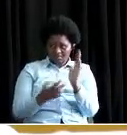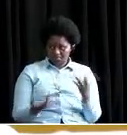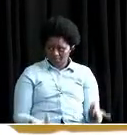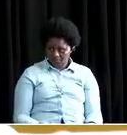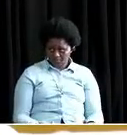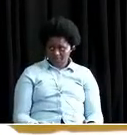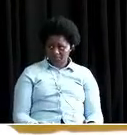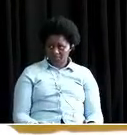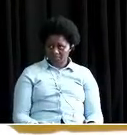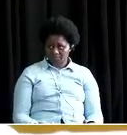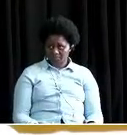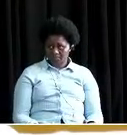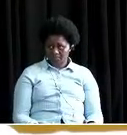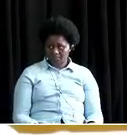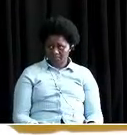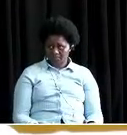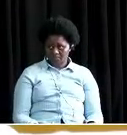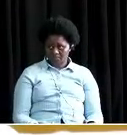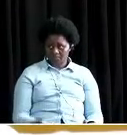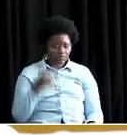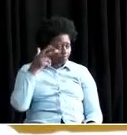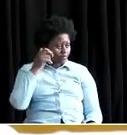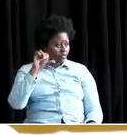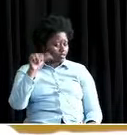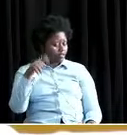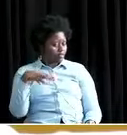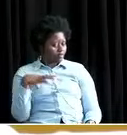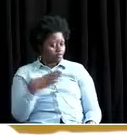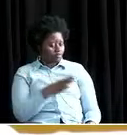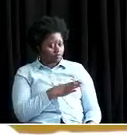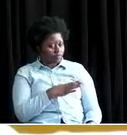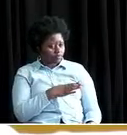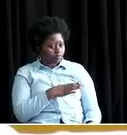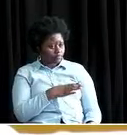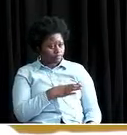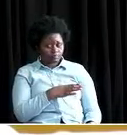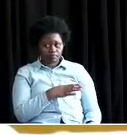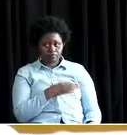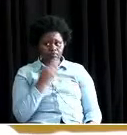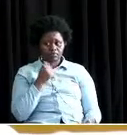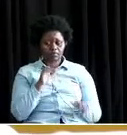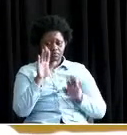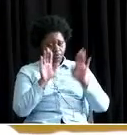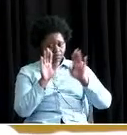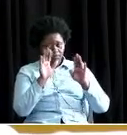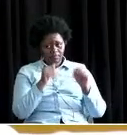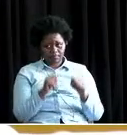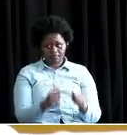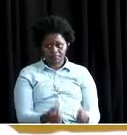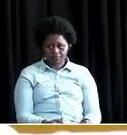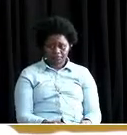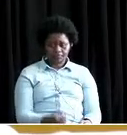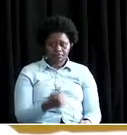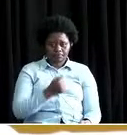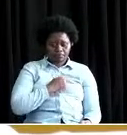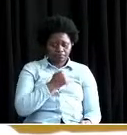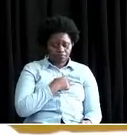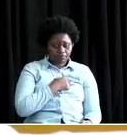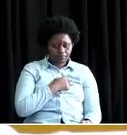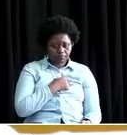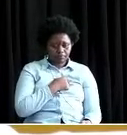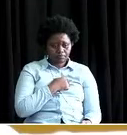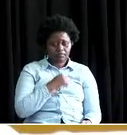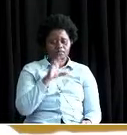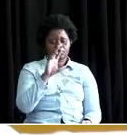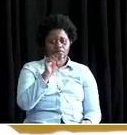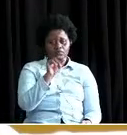me hear other councillors. Can you shake hands for me? Shake hands for me. Yeah, I mean a speaker and